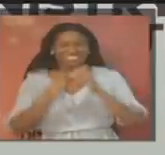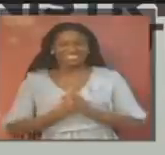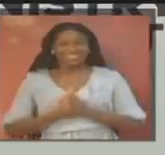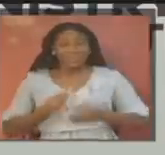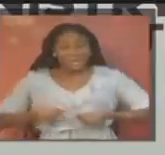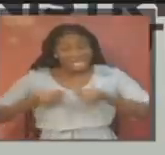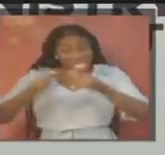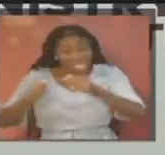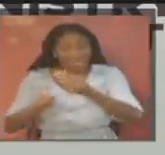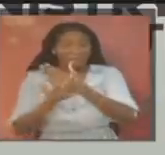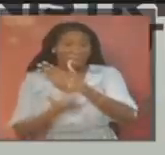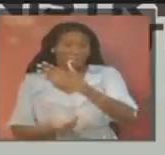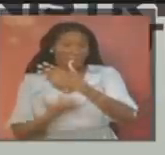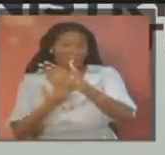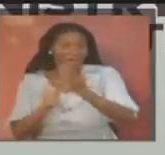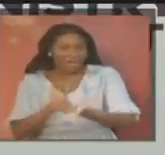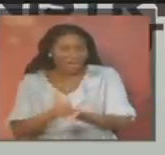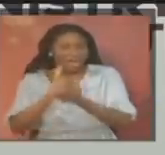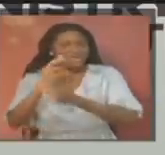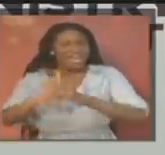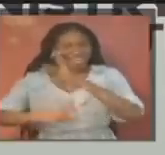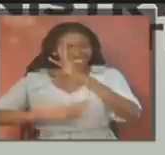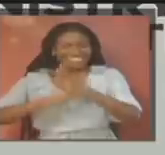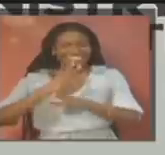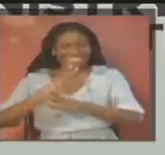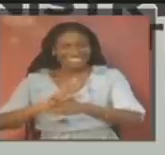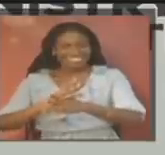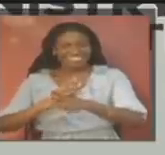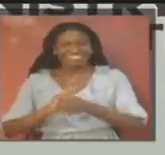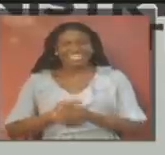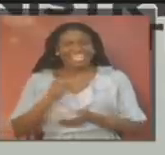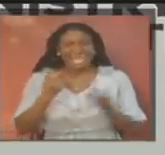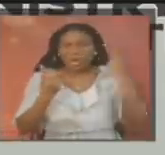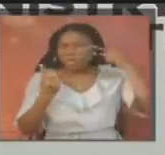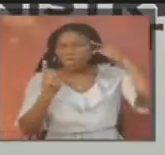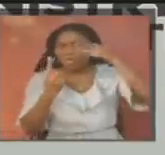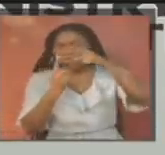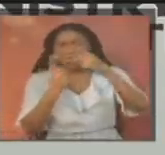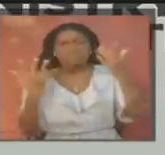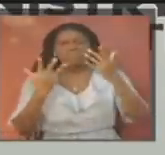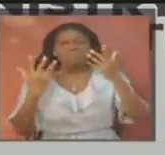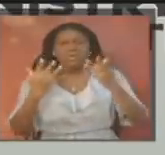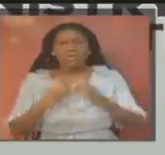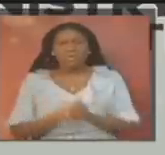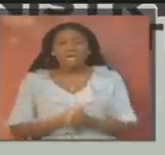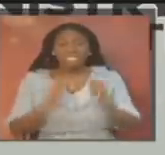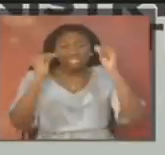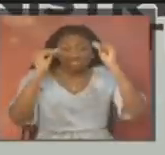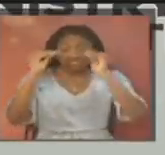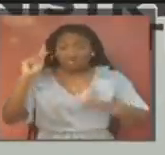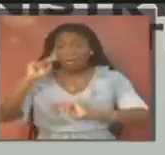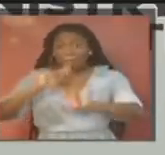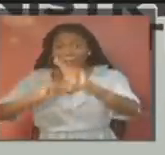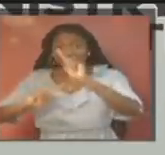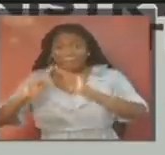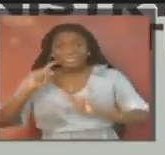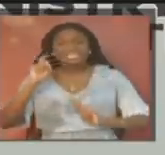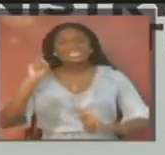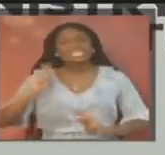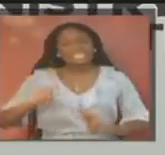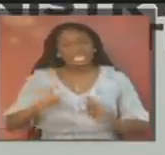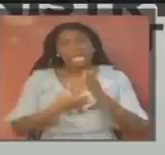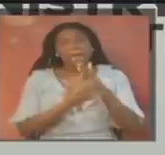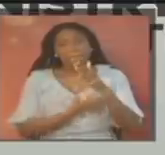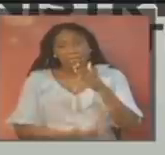Beating. The aim of World Blood Donor Day is to raise global awareness of the need for safe blood and blood products